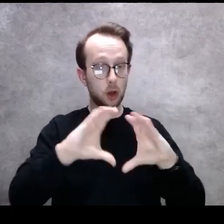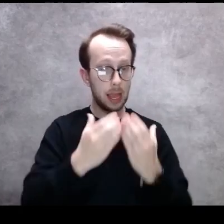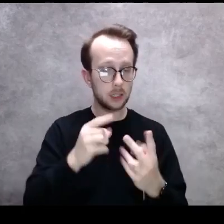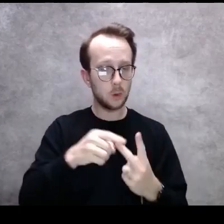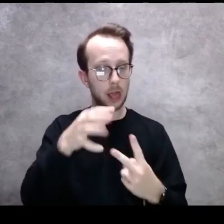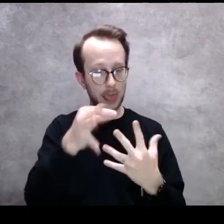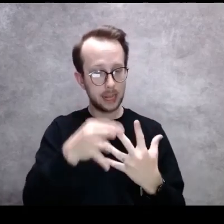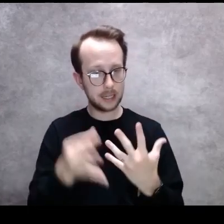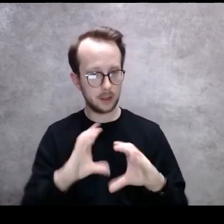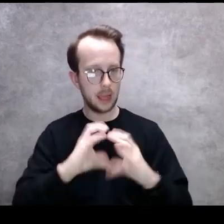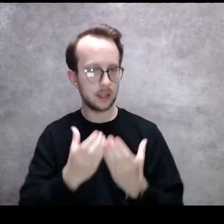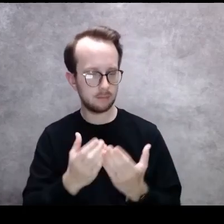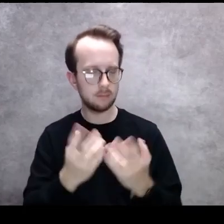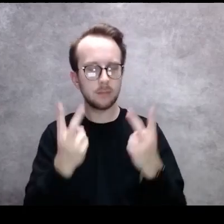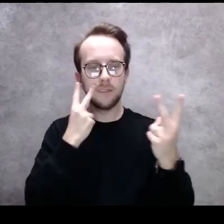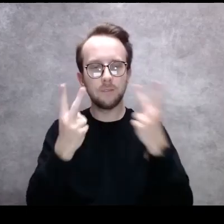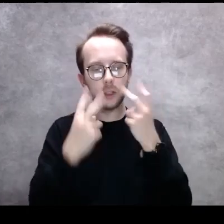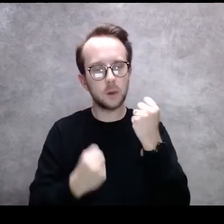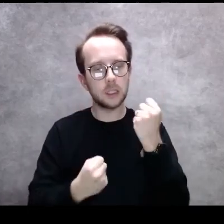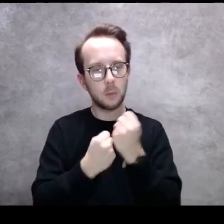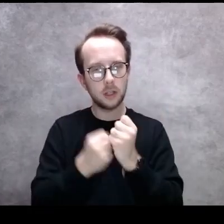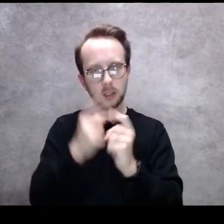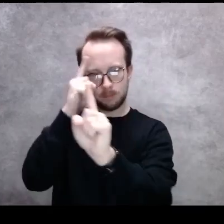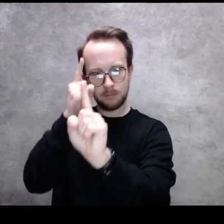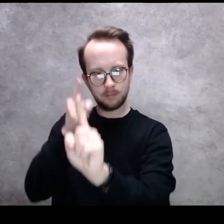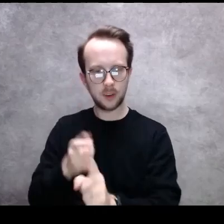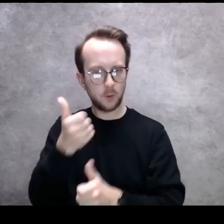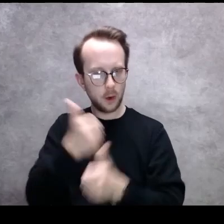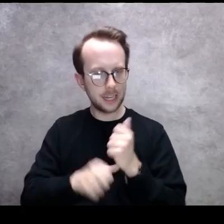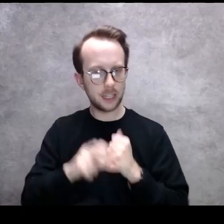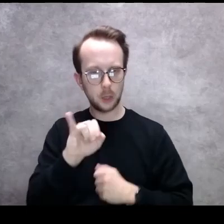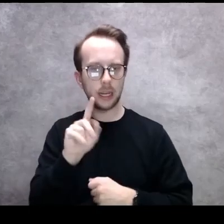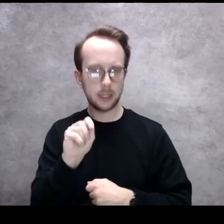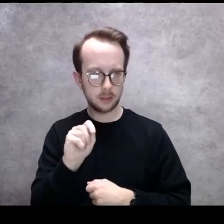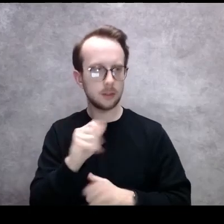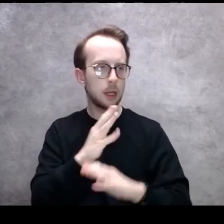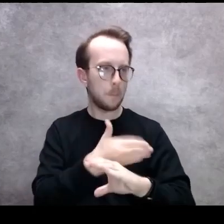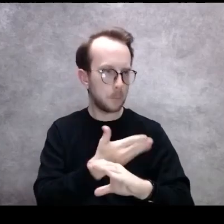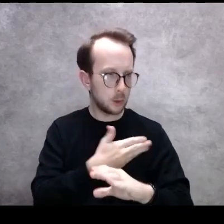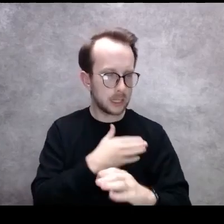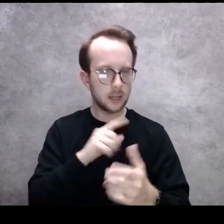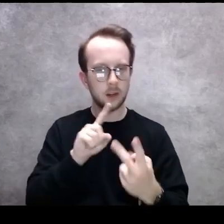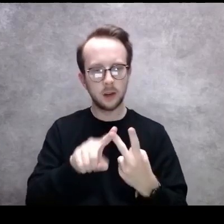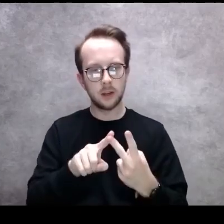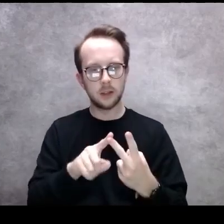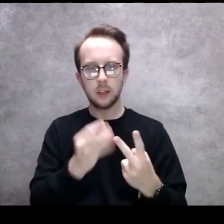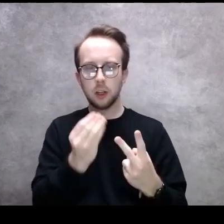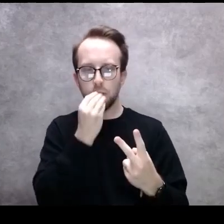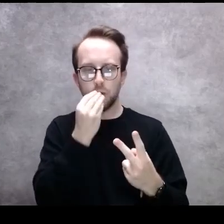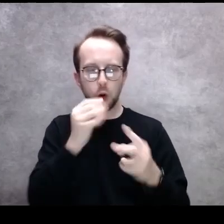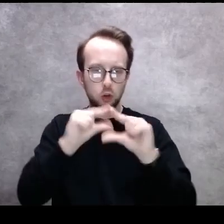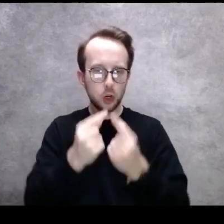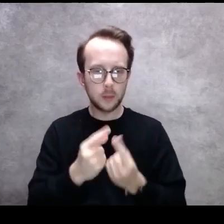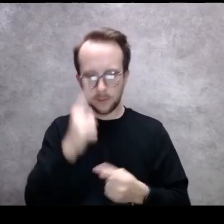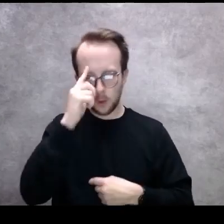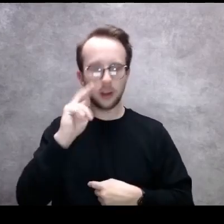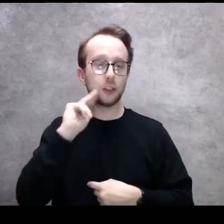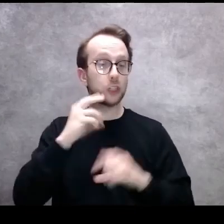visual supports to target a unit like stringed music instruments in a music class or food groups in a health and nutrition